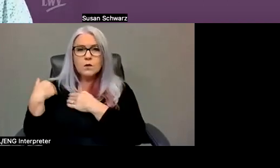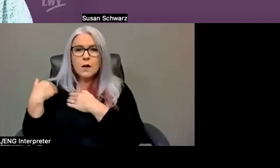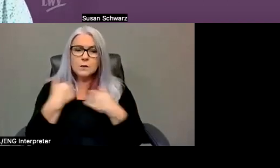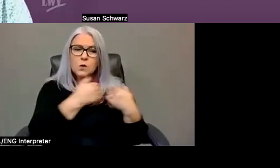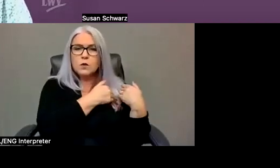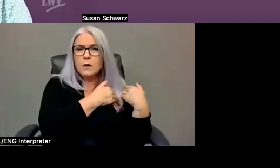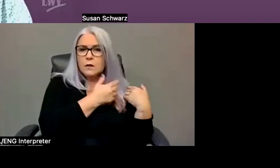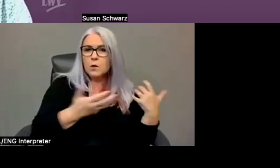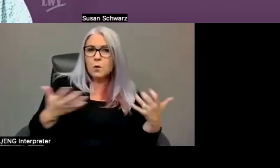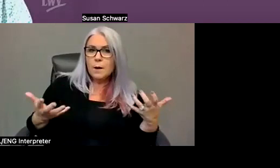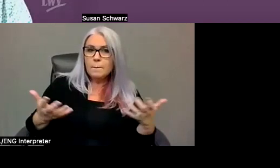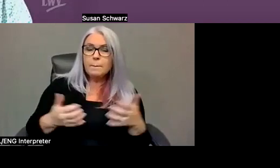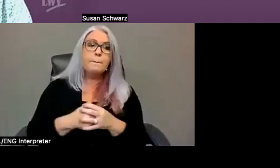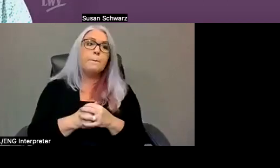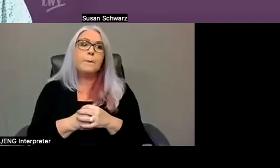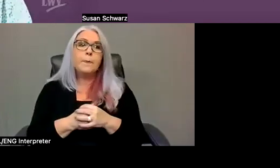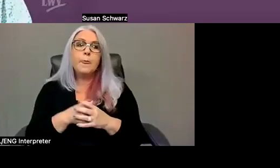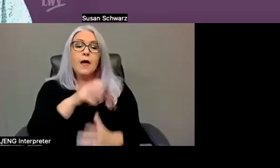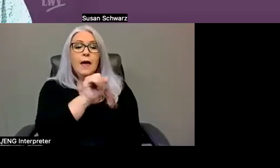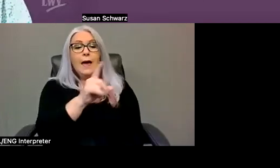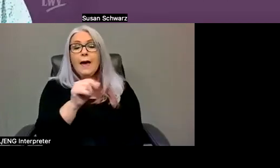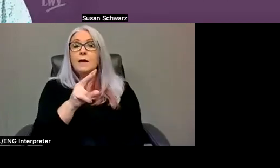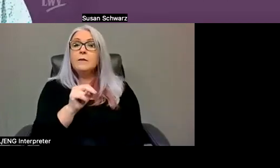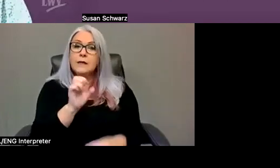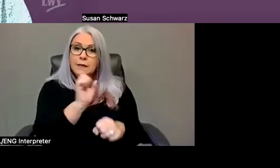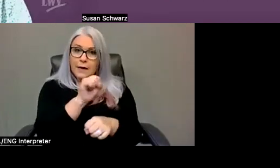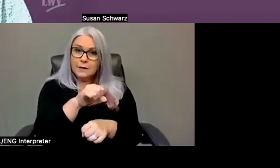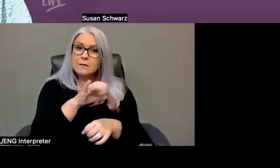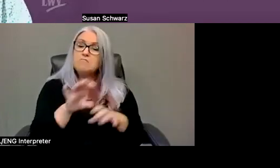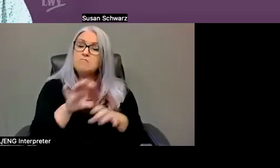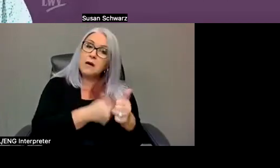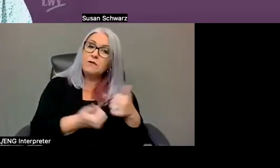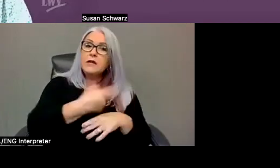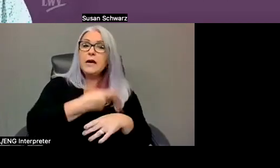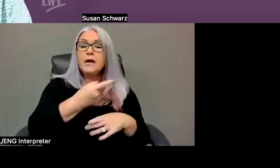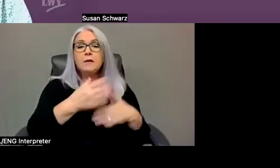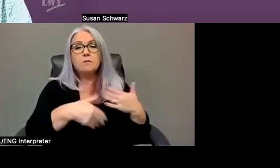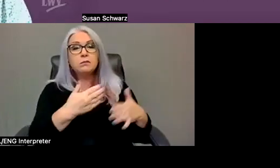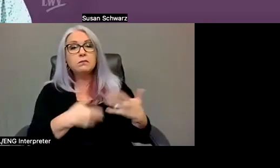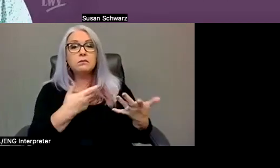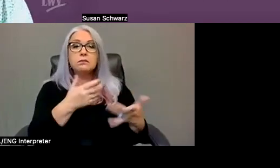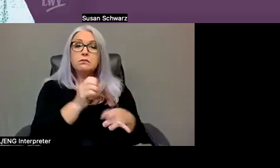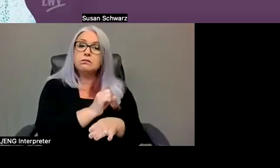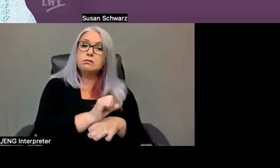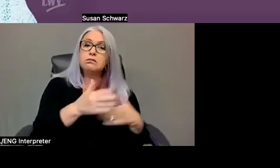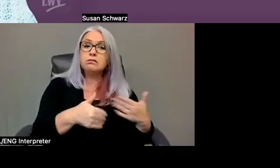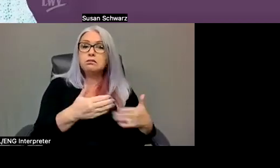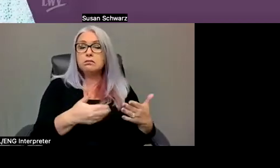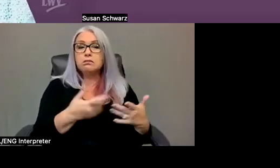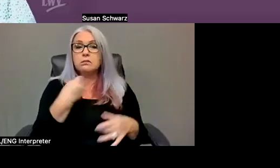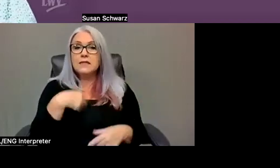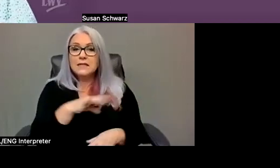So, the administrator does all the everyday tasks of dealing with the staff